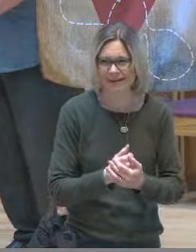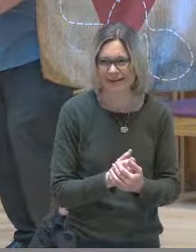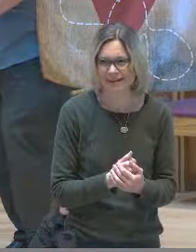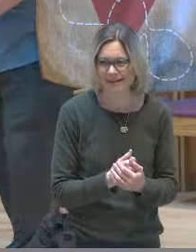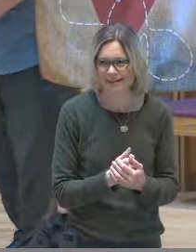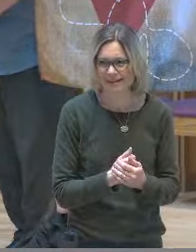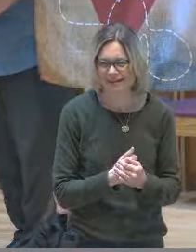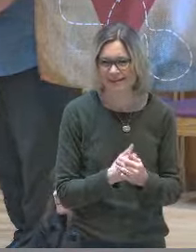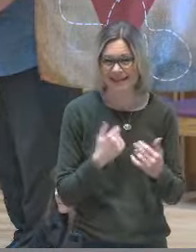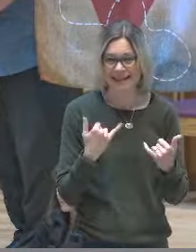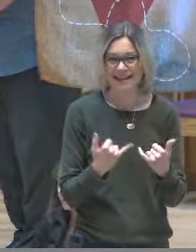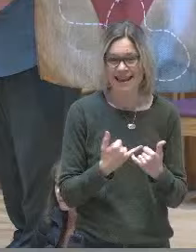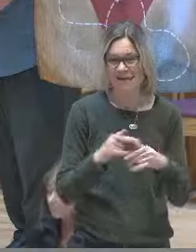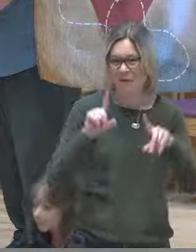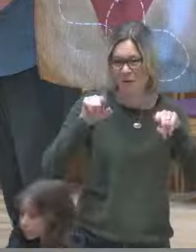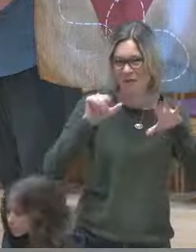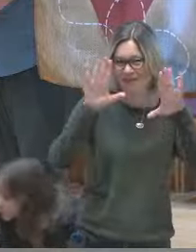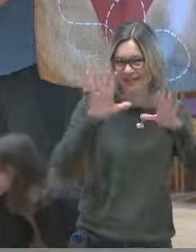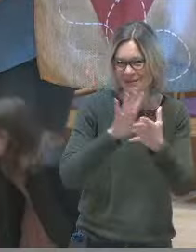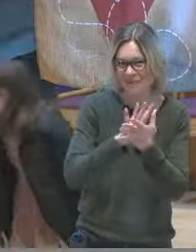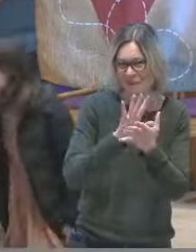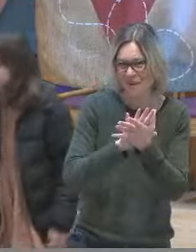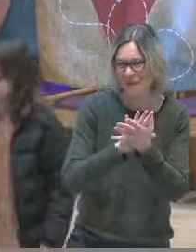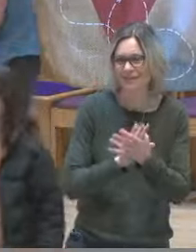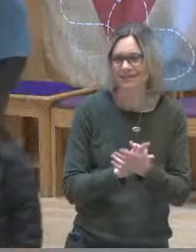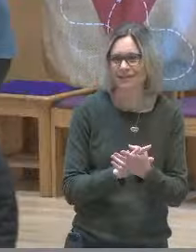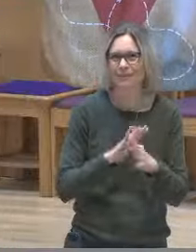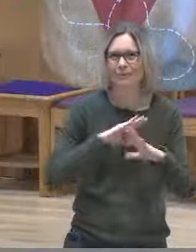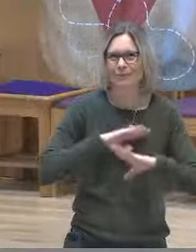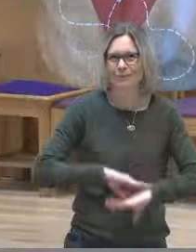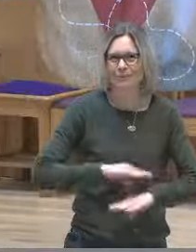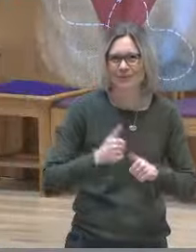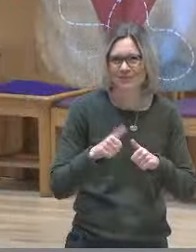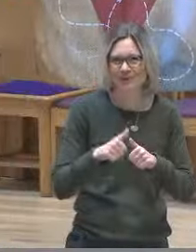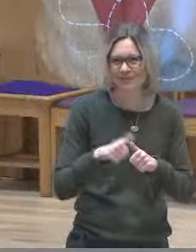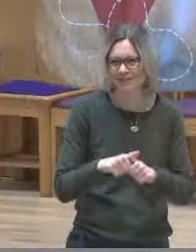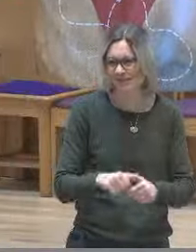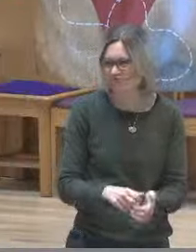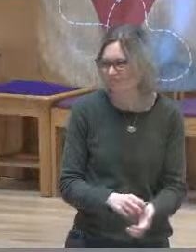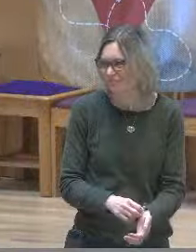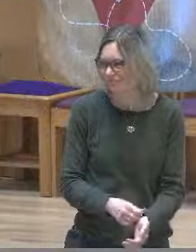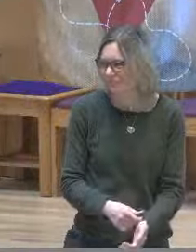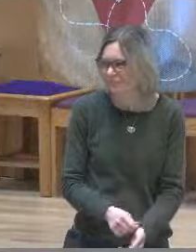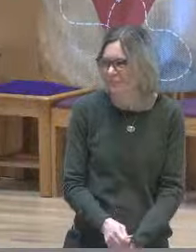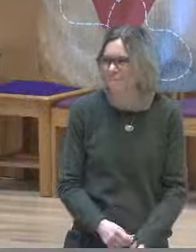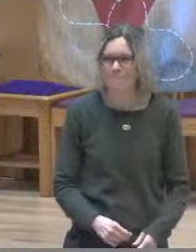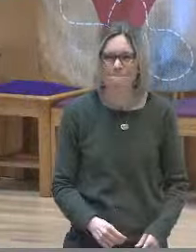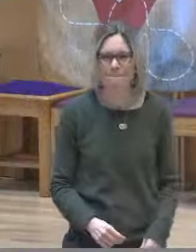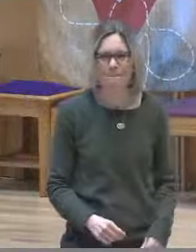good rest. Oh, no, you're going off to Sunday school. I remembered. Have fun. See you back in a little bit.